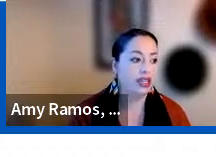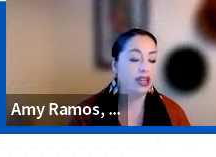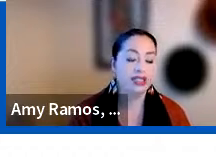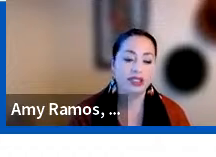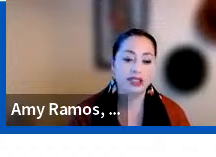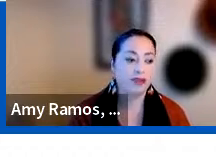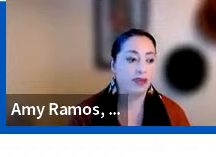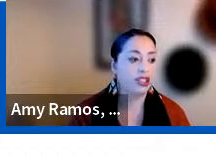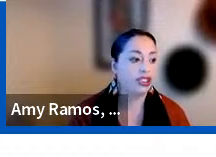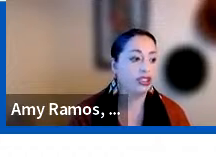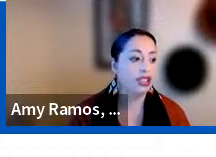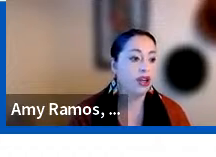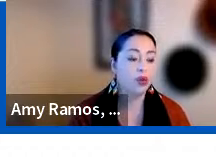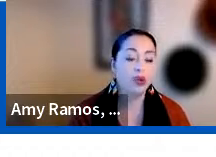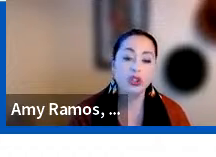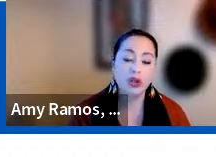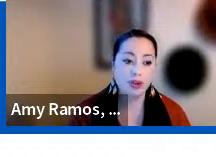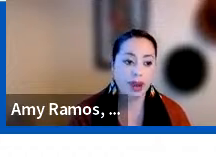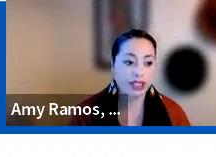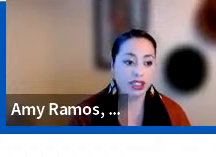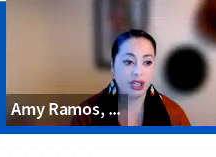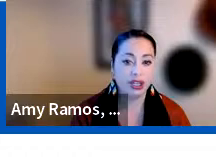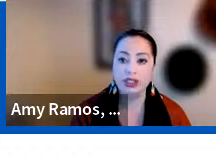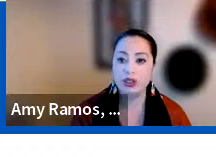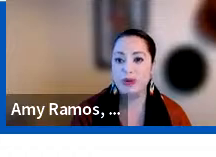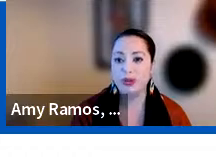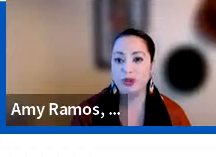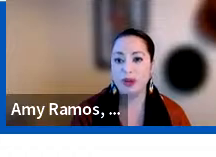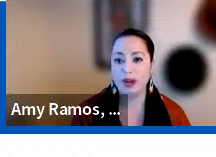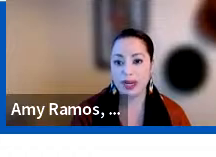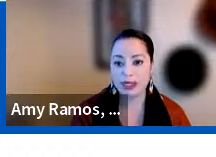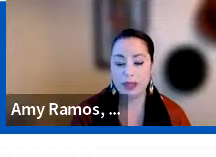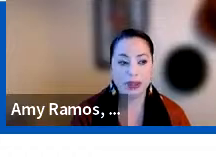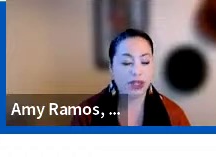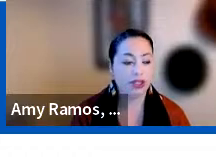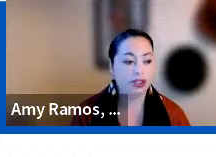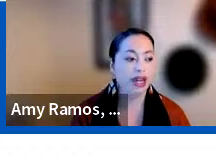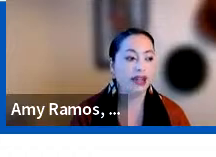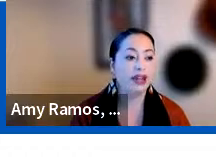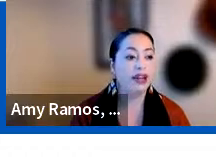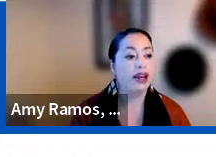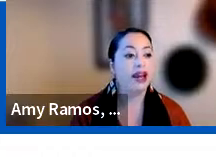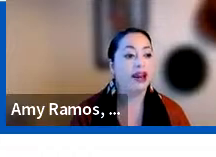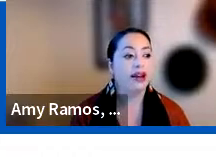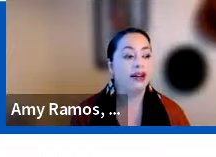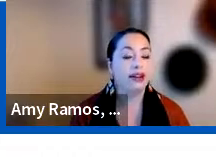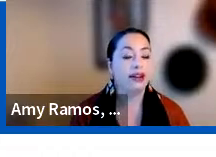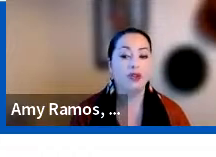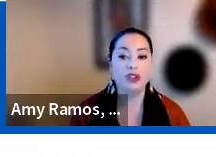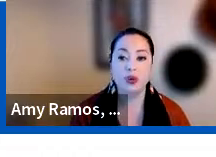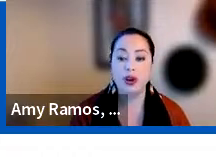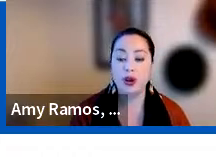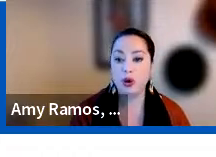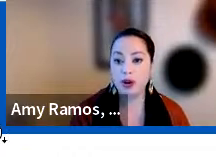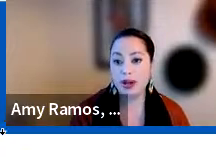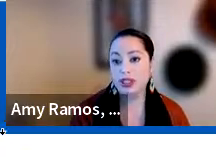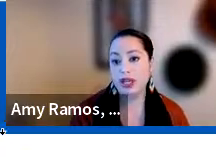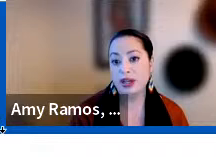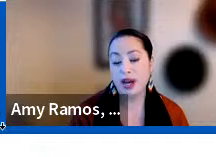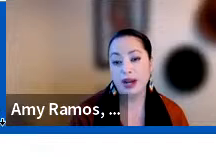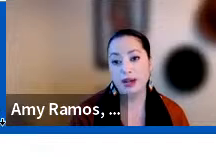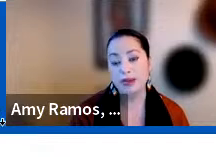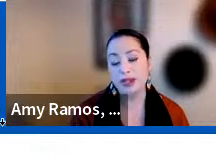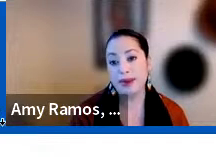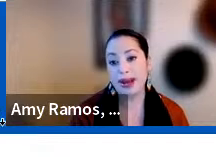you can see here, as Steph mentioned, we do have a packed agenda, so I will do my best to keep us on track. And if we do run over